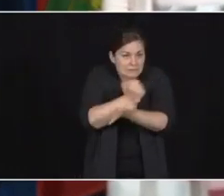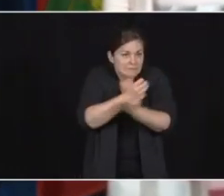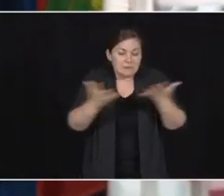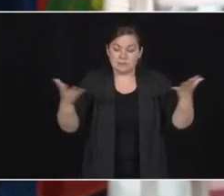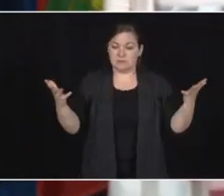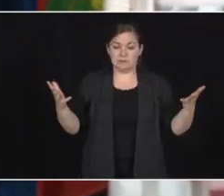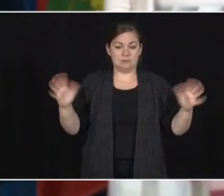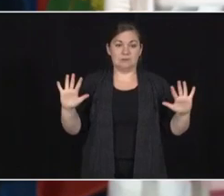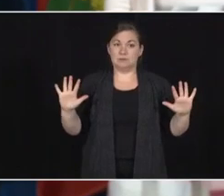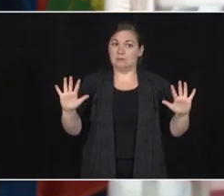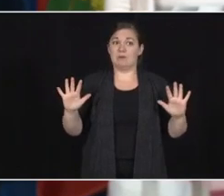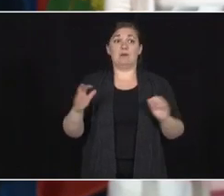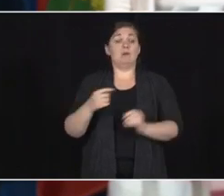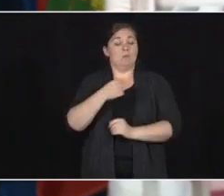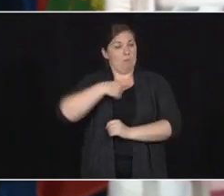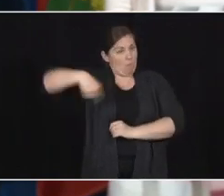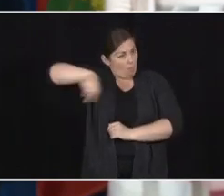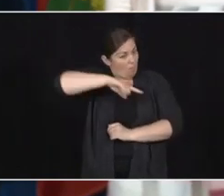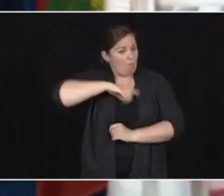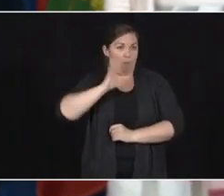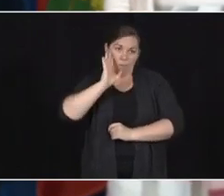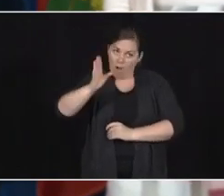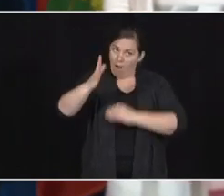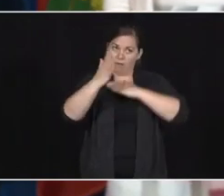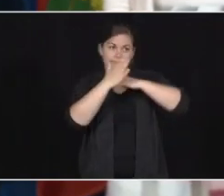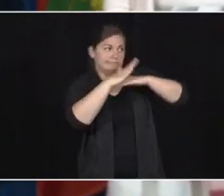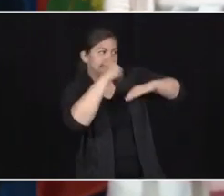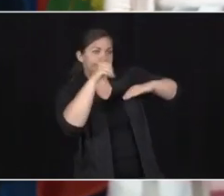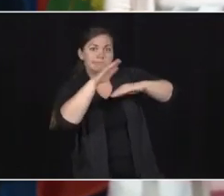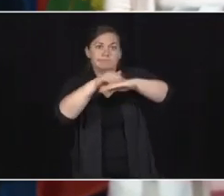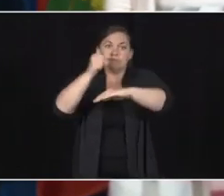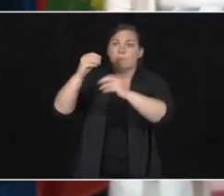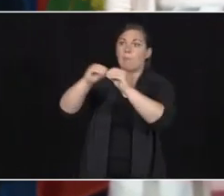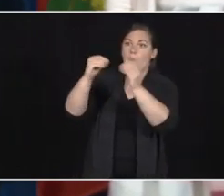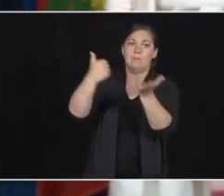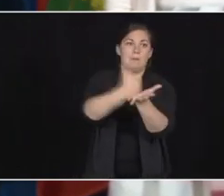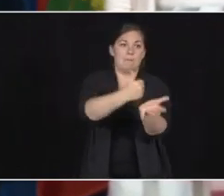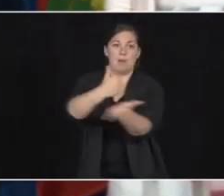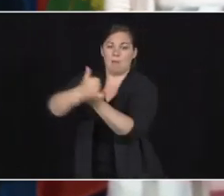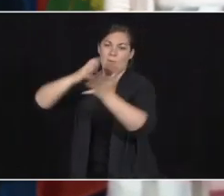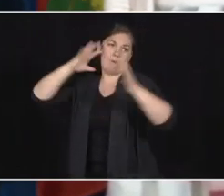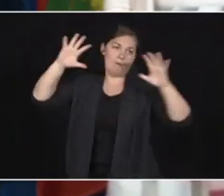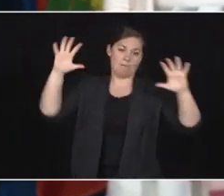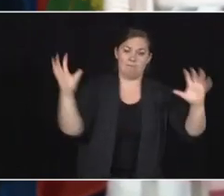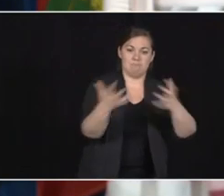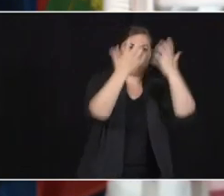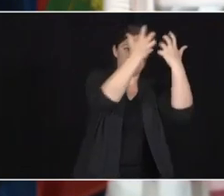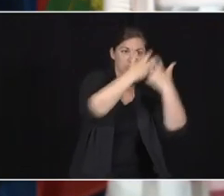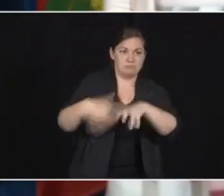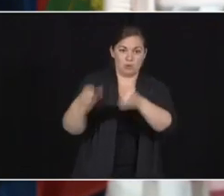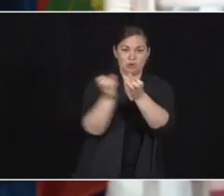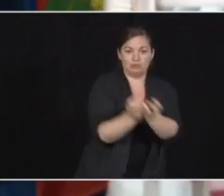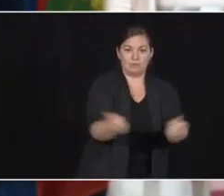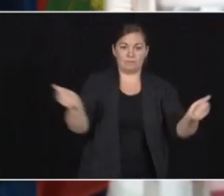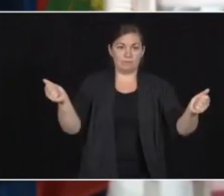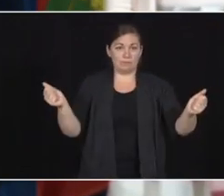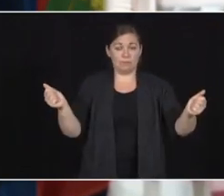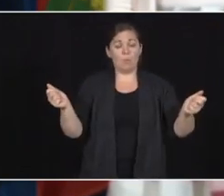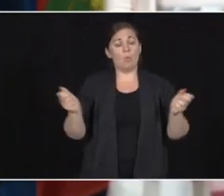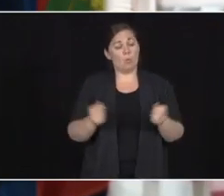that's out there. We're going to bring them in to make sure we straighten out the problem and get it done like ASAP. Absolutely